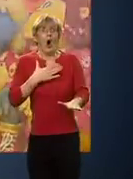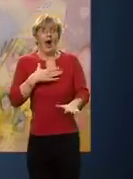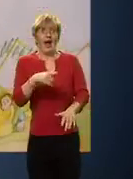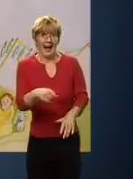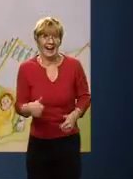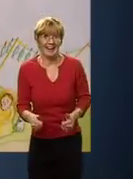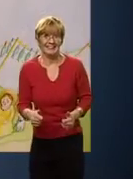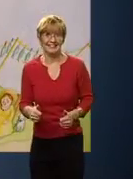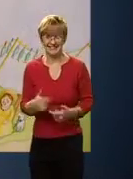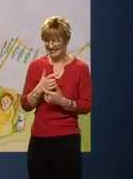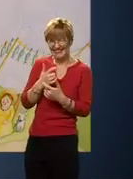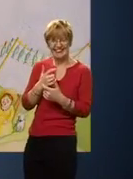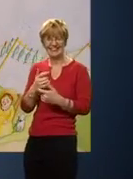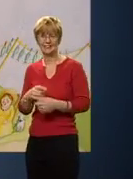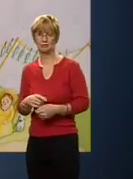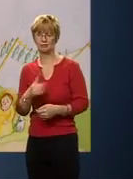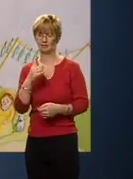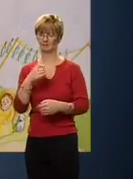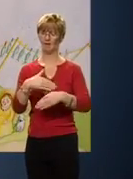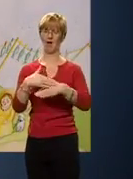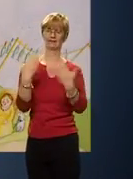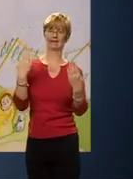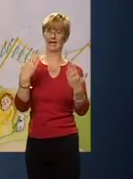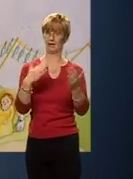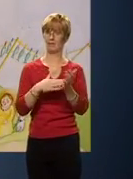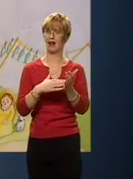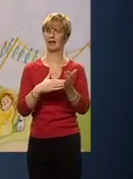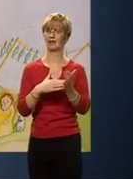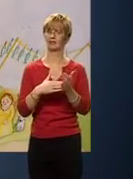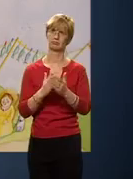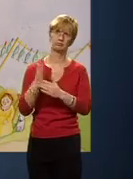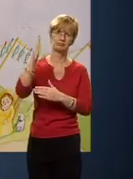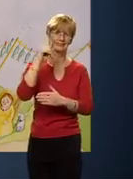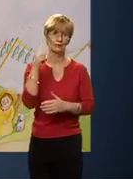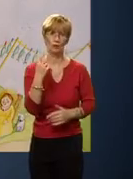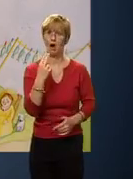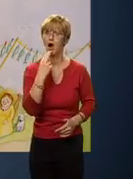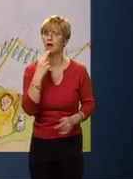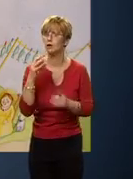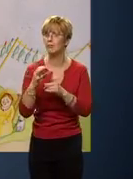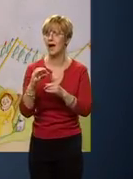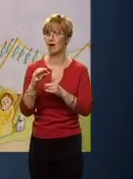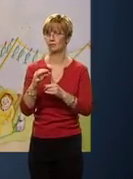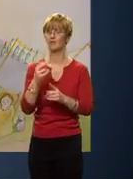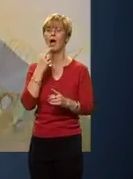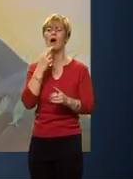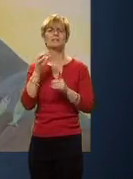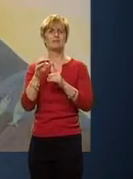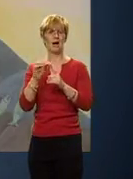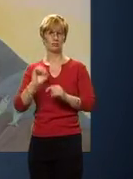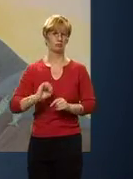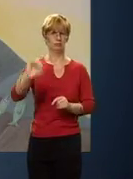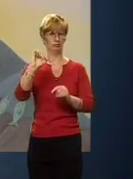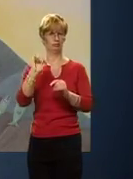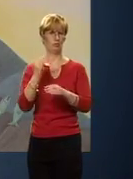It was the very first day of Millie's very first visit to her great Aunt Pearl. Aunt Pearl was a lighthouse keeper who sent the